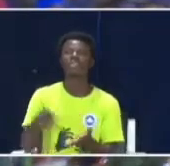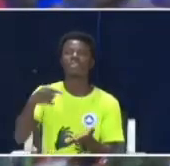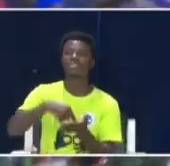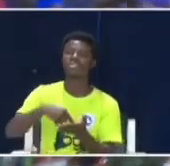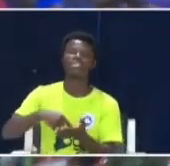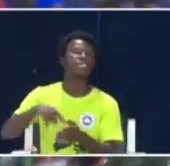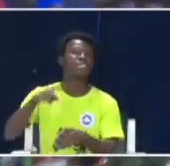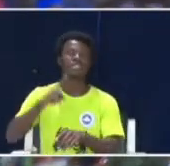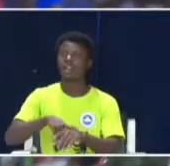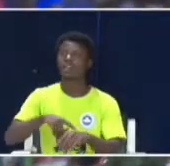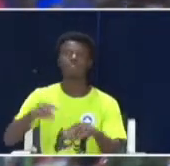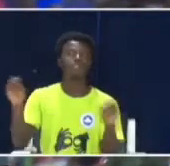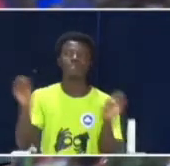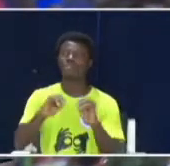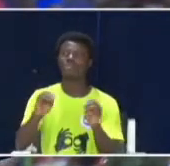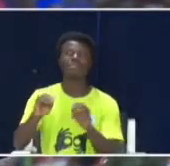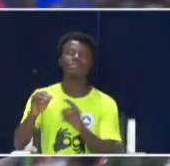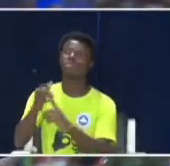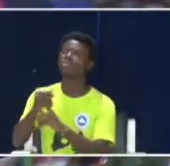all.